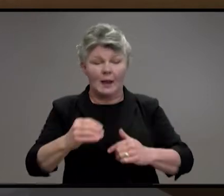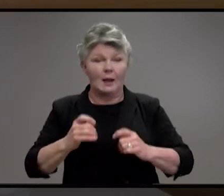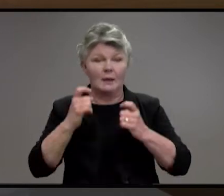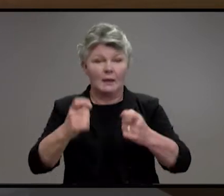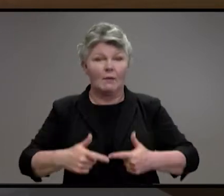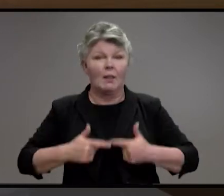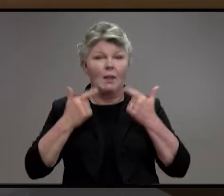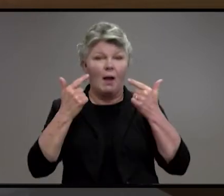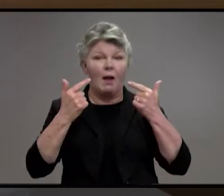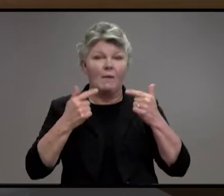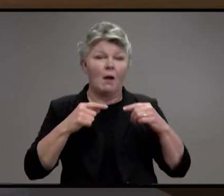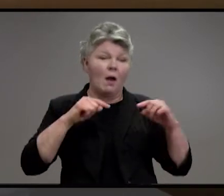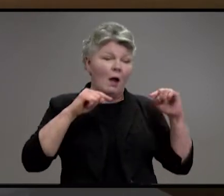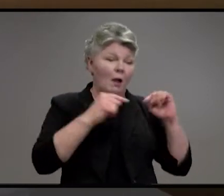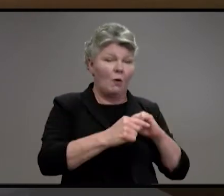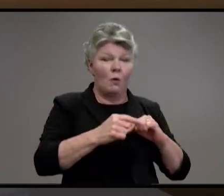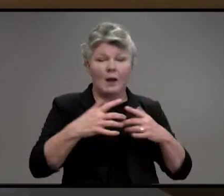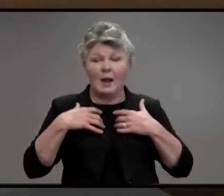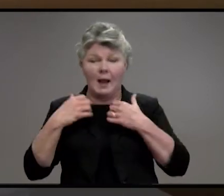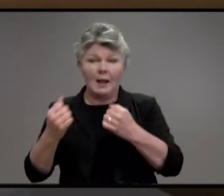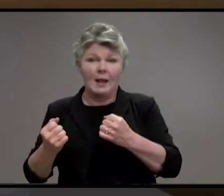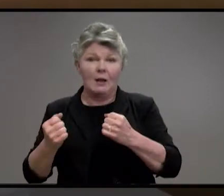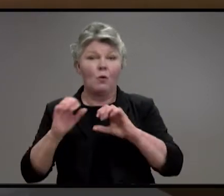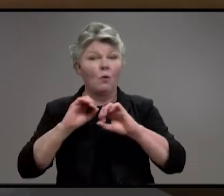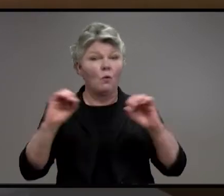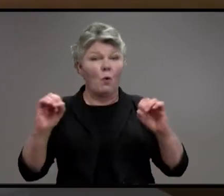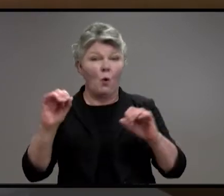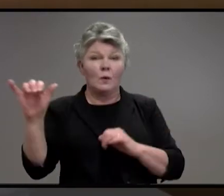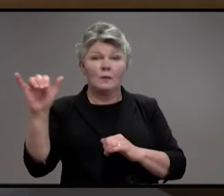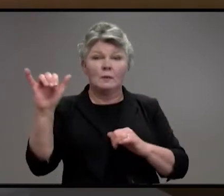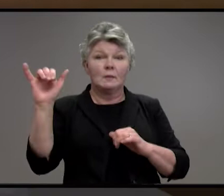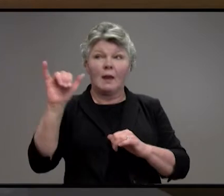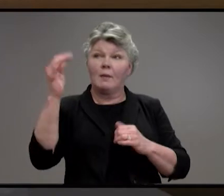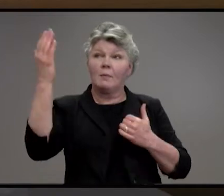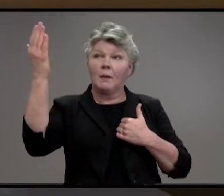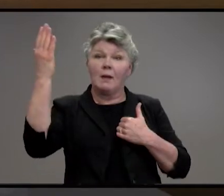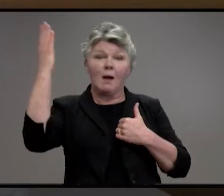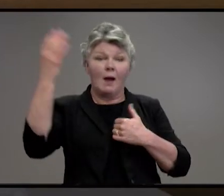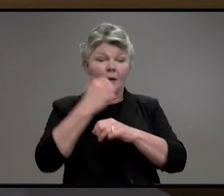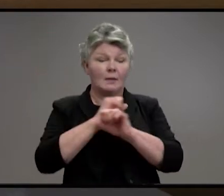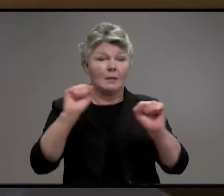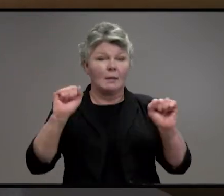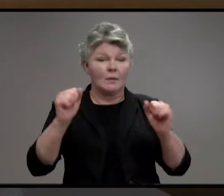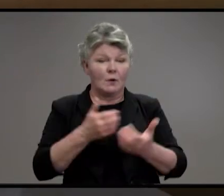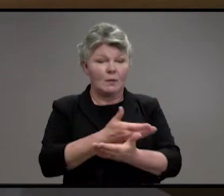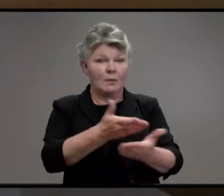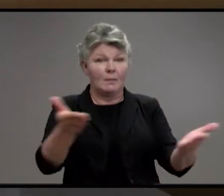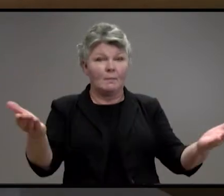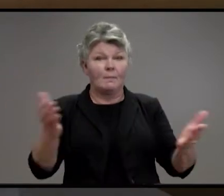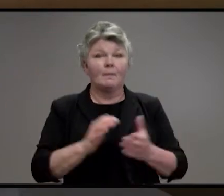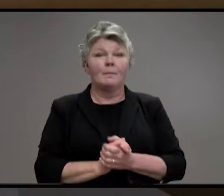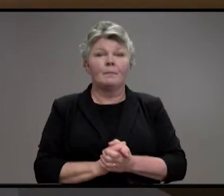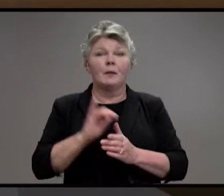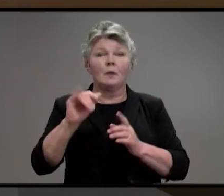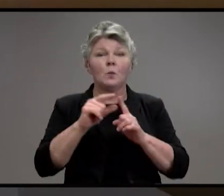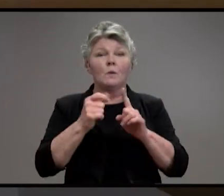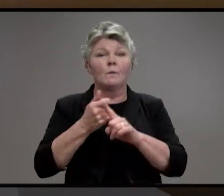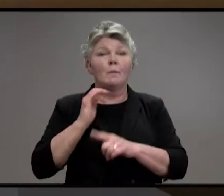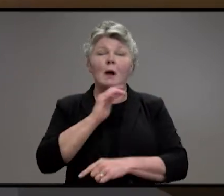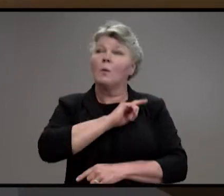I wound and I heal, and there is none who can deliver out of my hand. This is the word of the